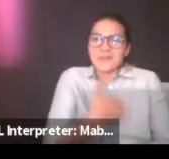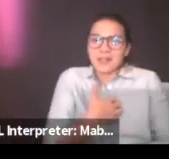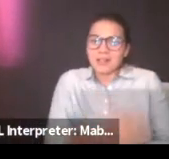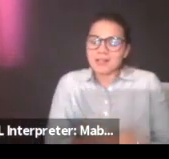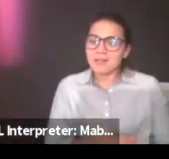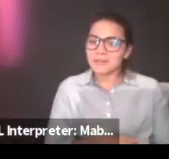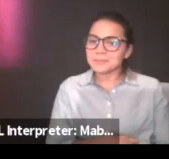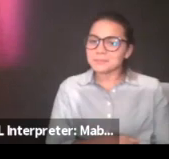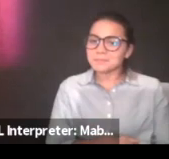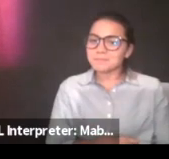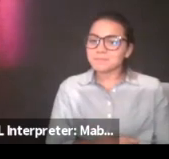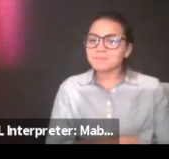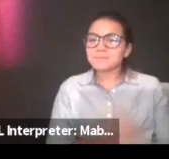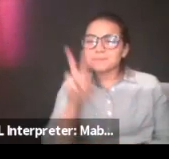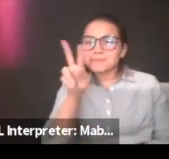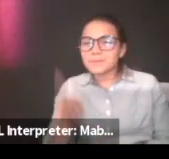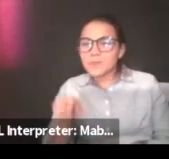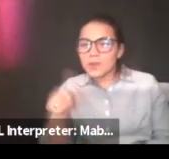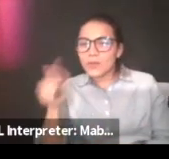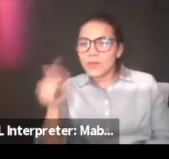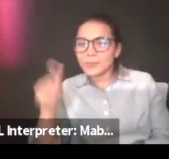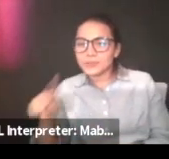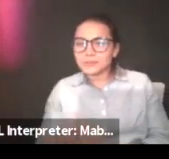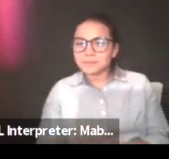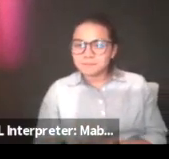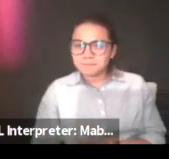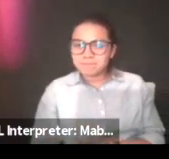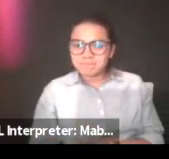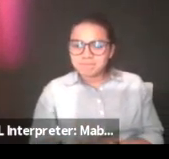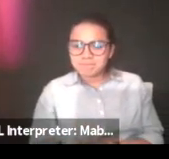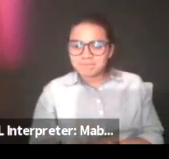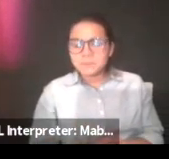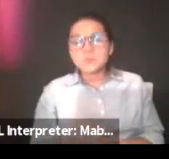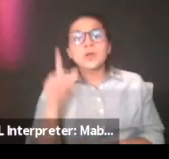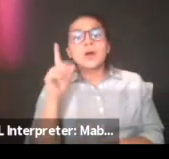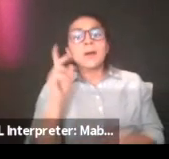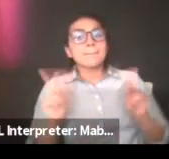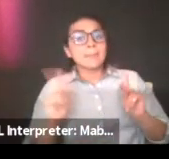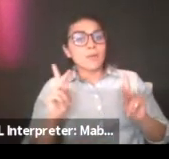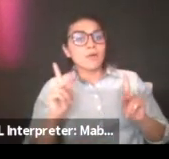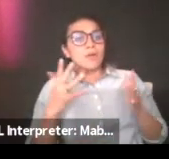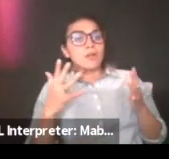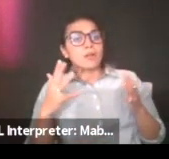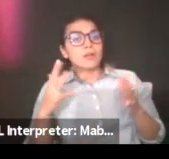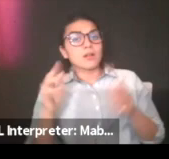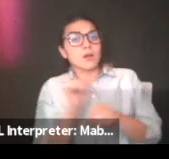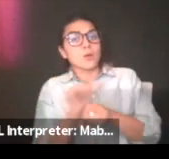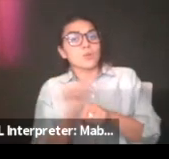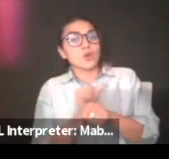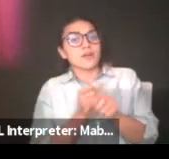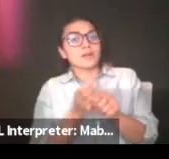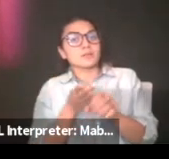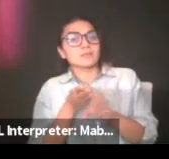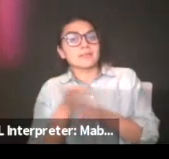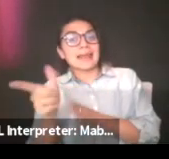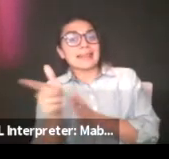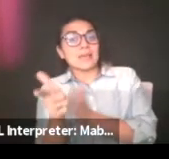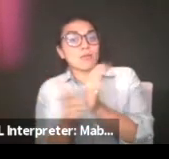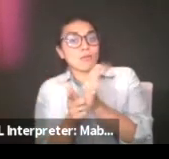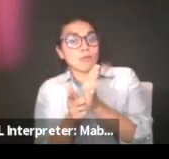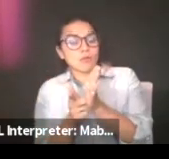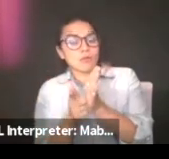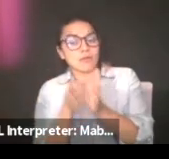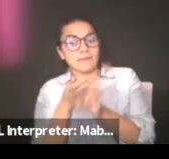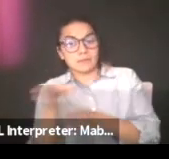What is the role now for folks in the legal field to also work as abolitionists?